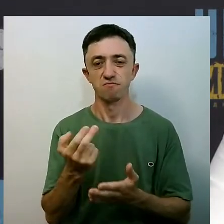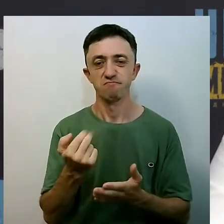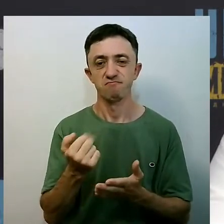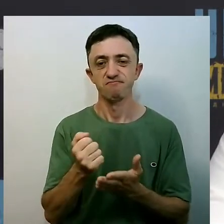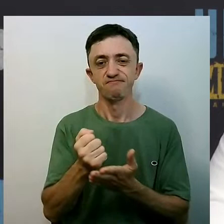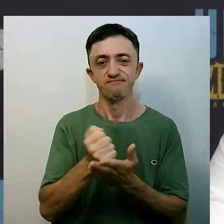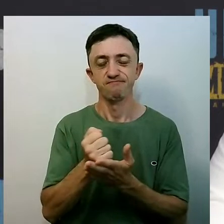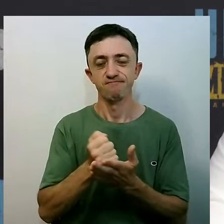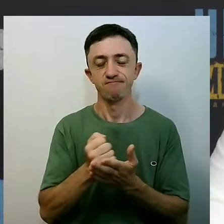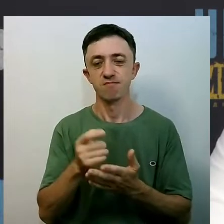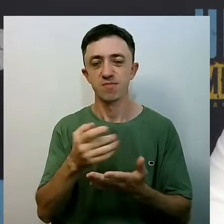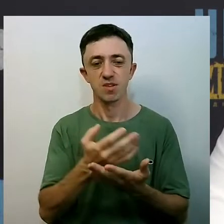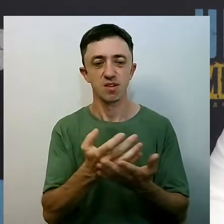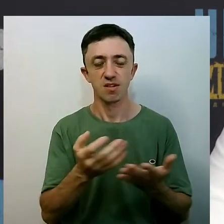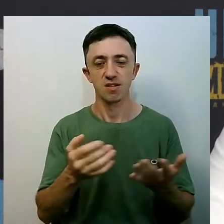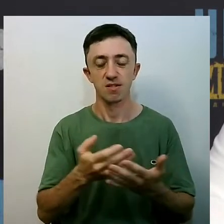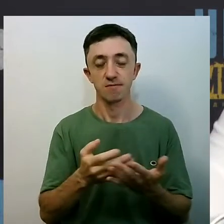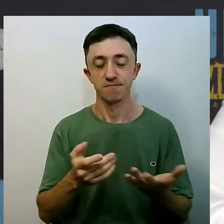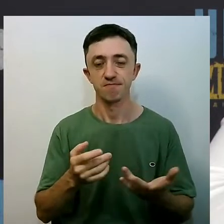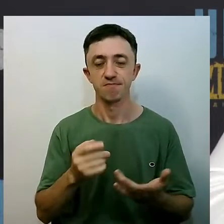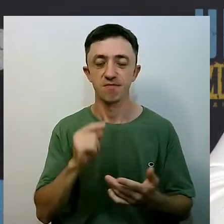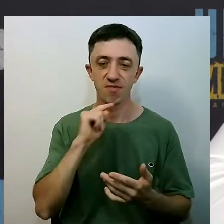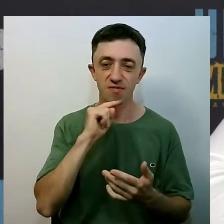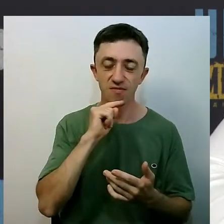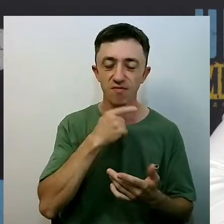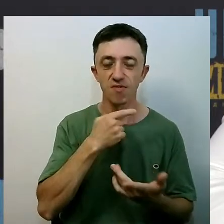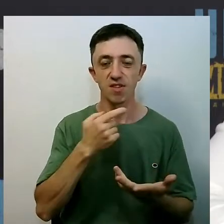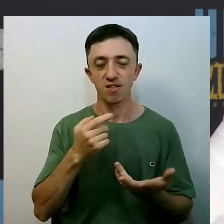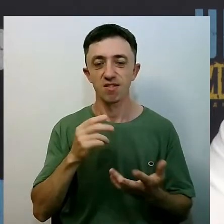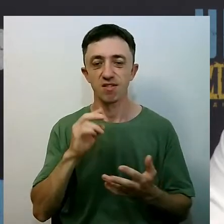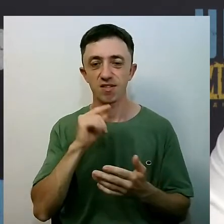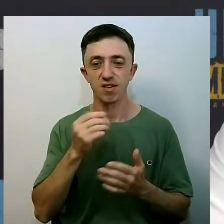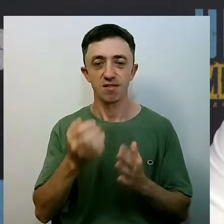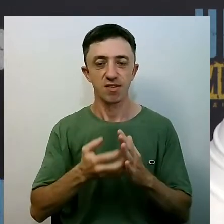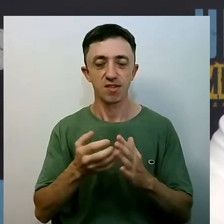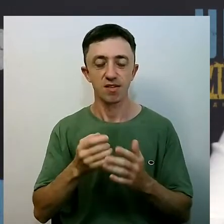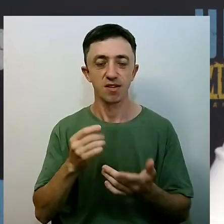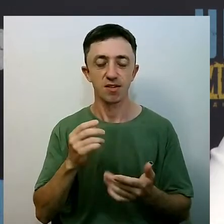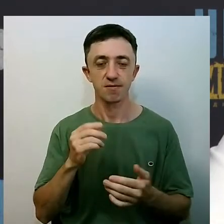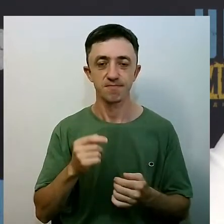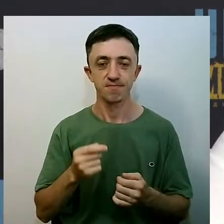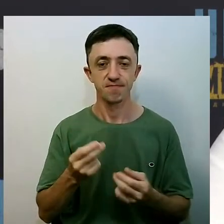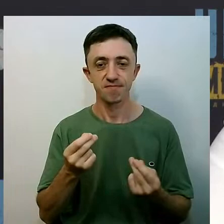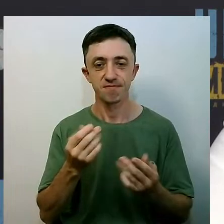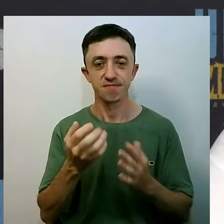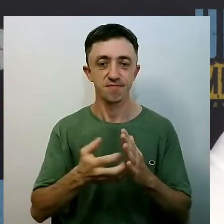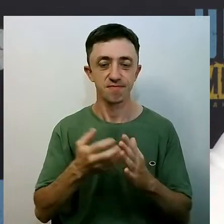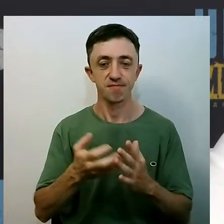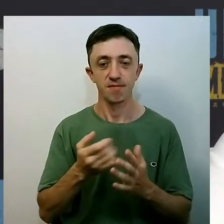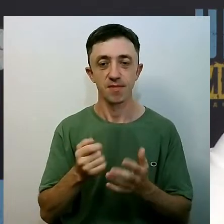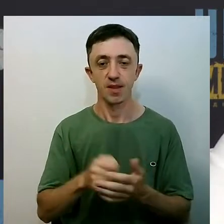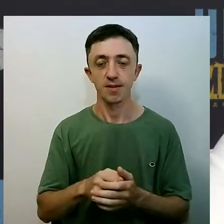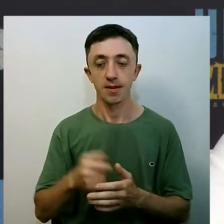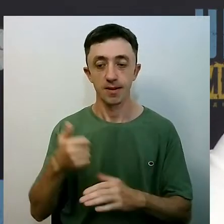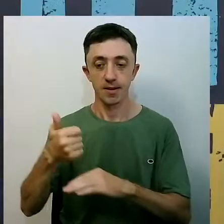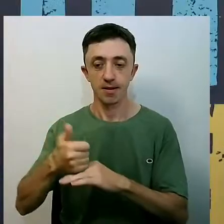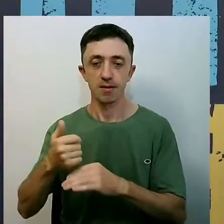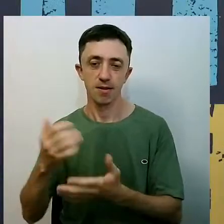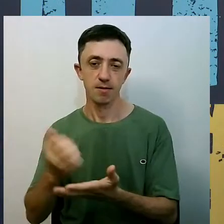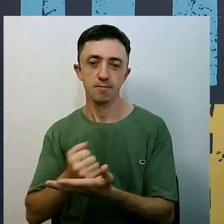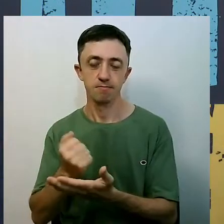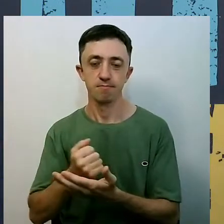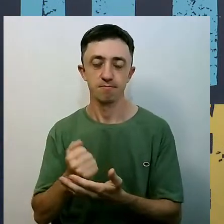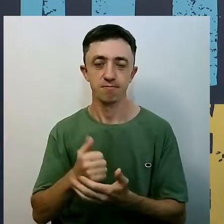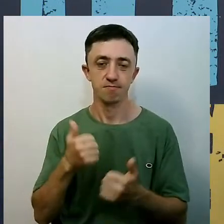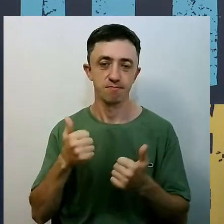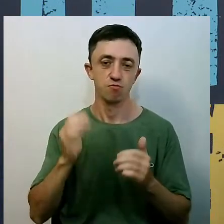impedes the process somehow? No, the resources. So there is the lack of resources, but I think that the